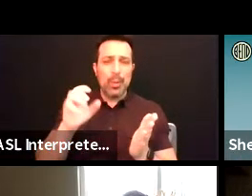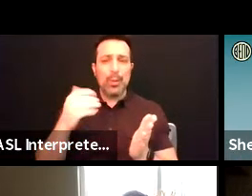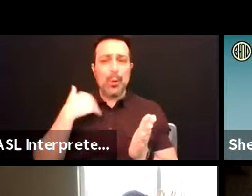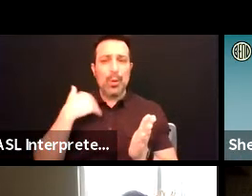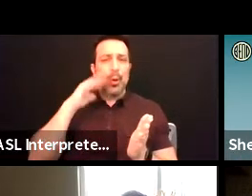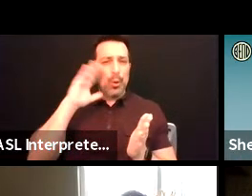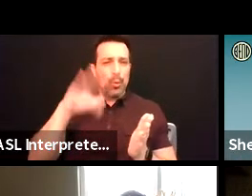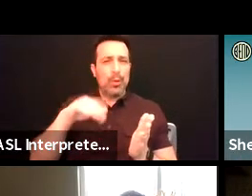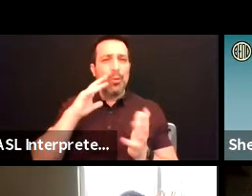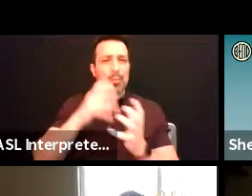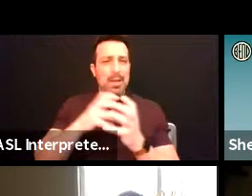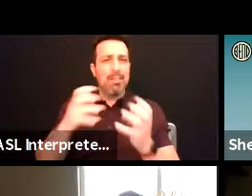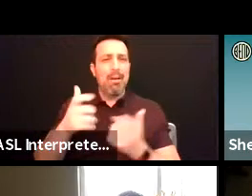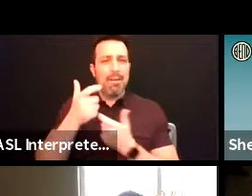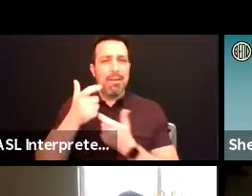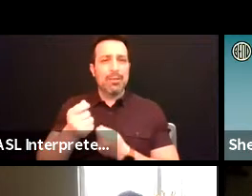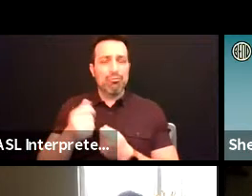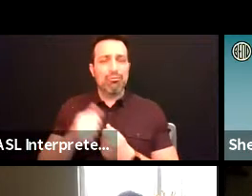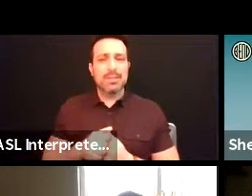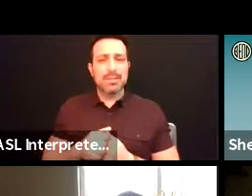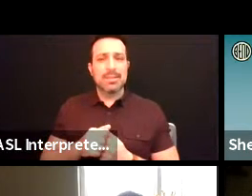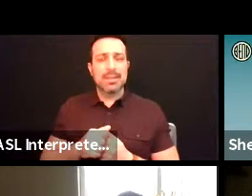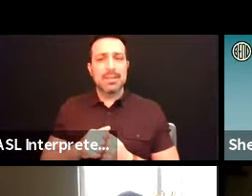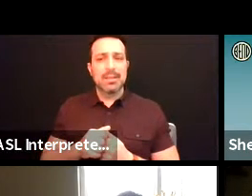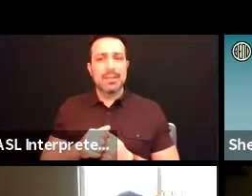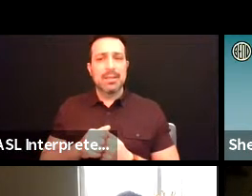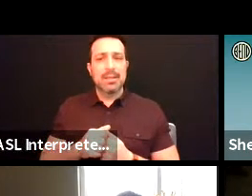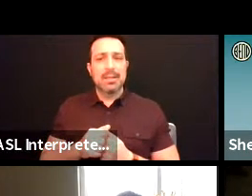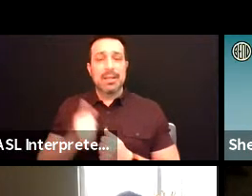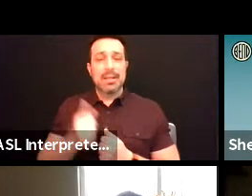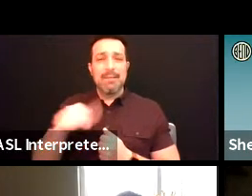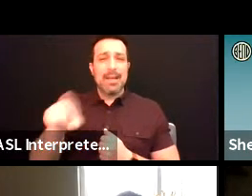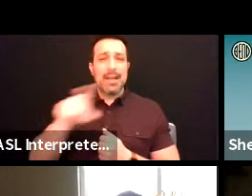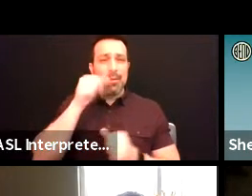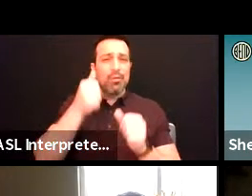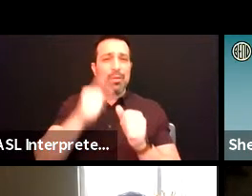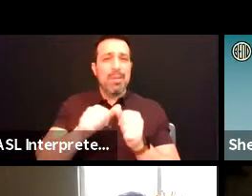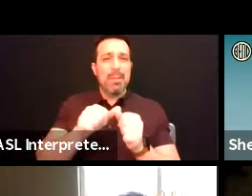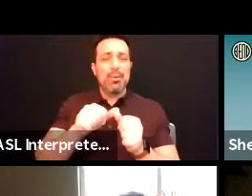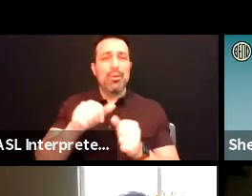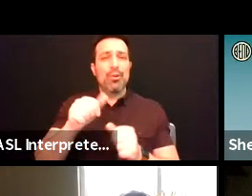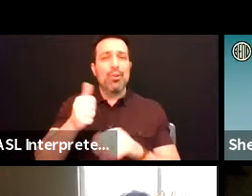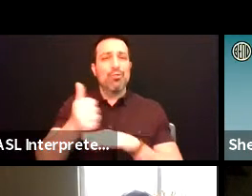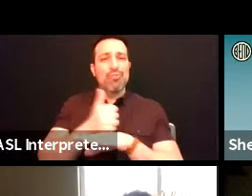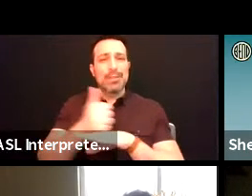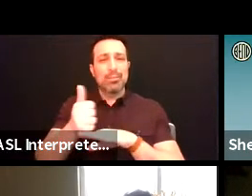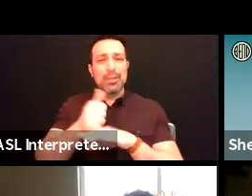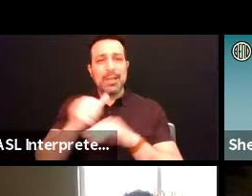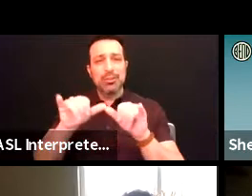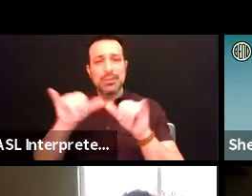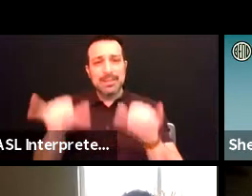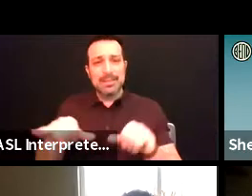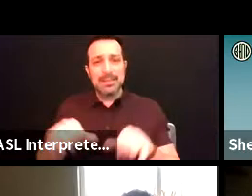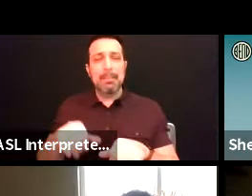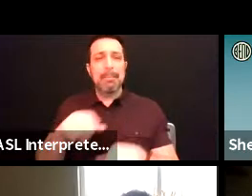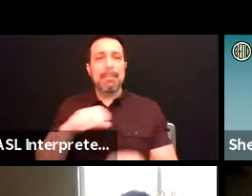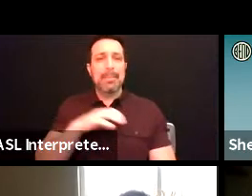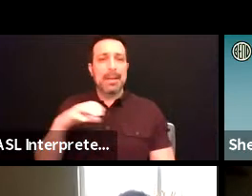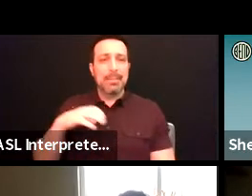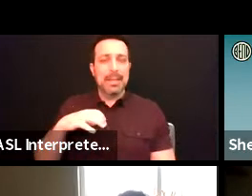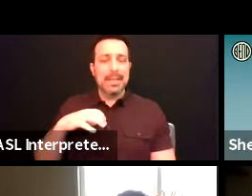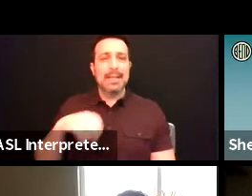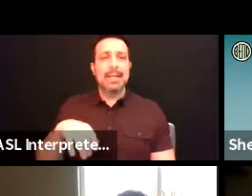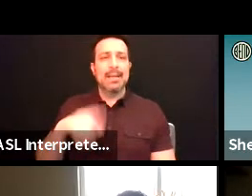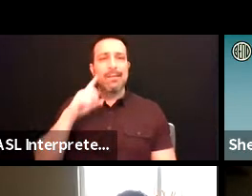there'd be a lot of interest. If any of you remember the transportation system committee for